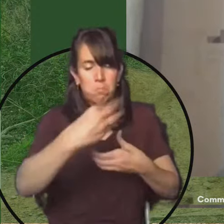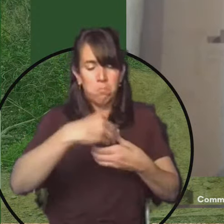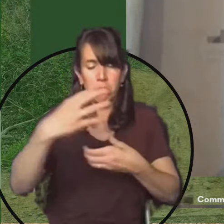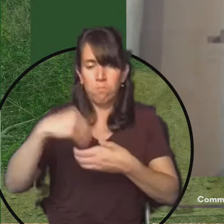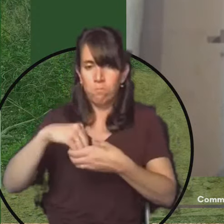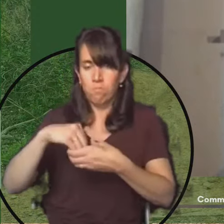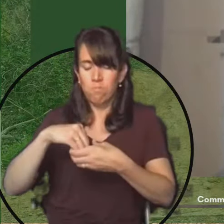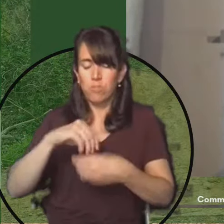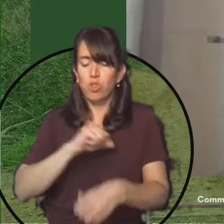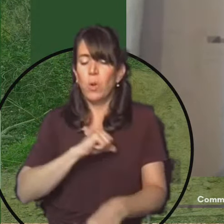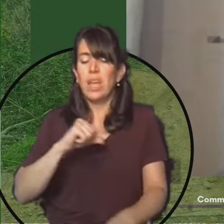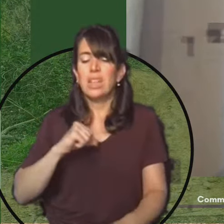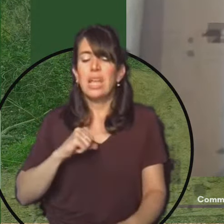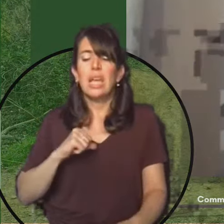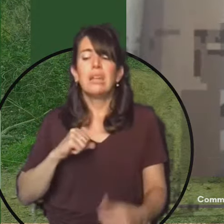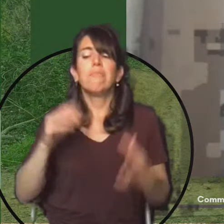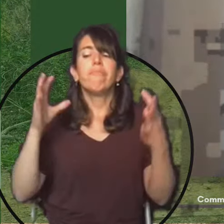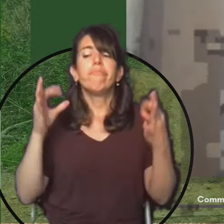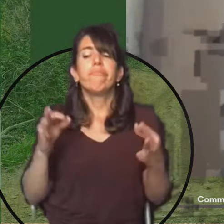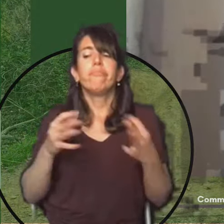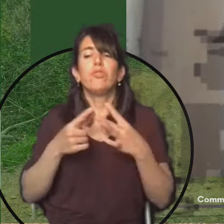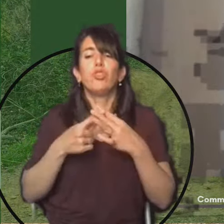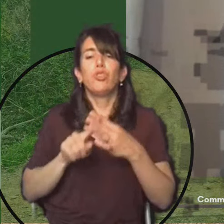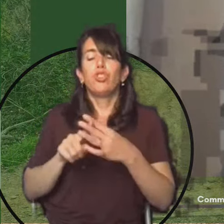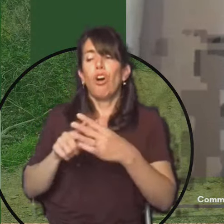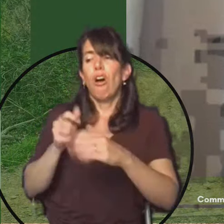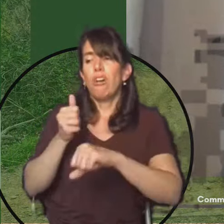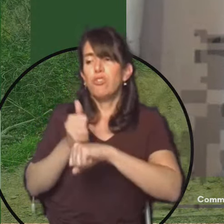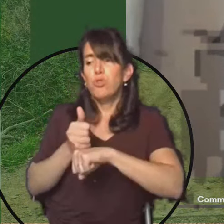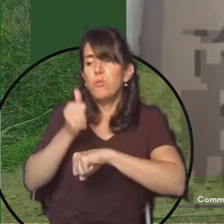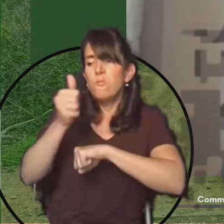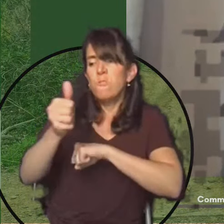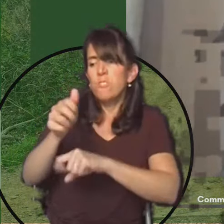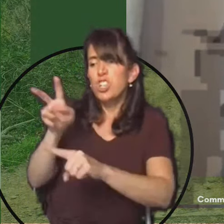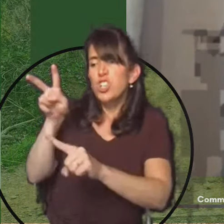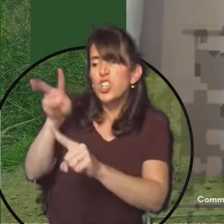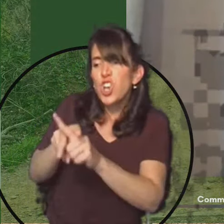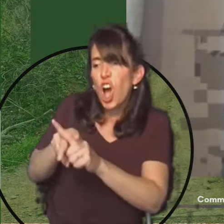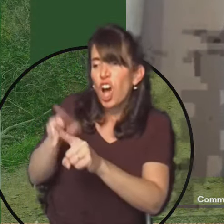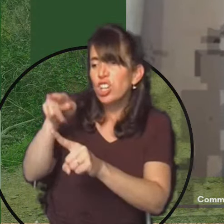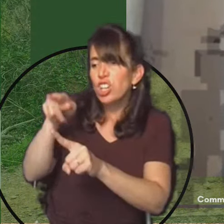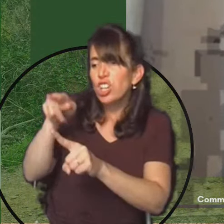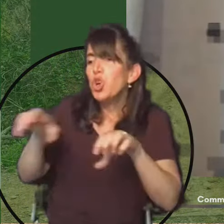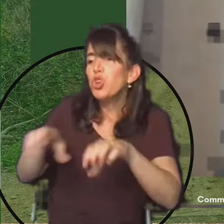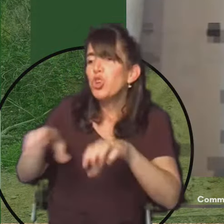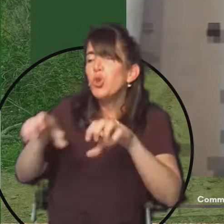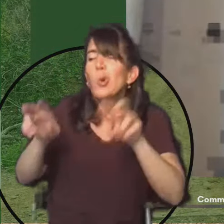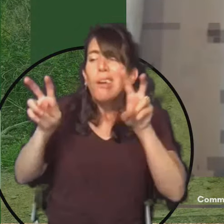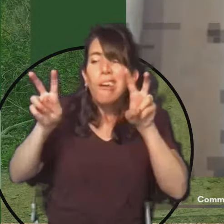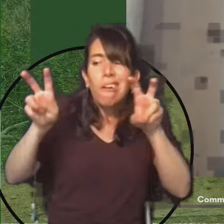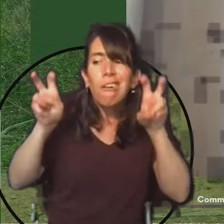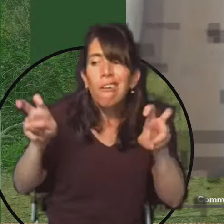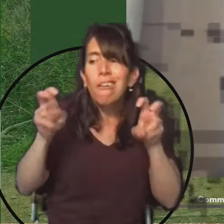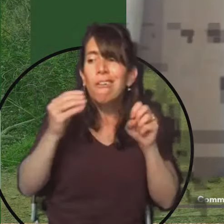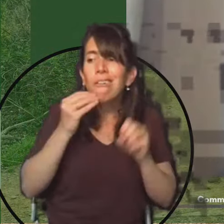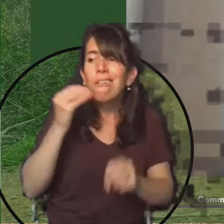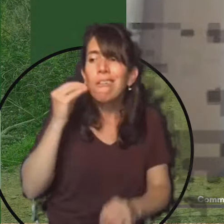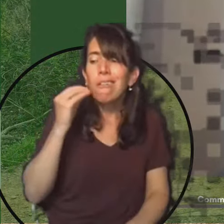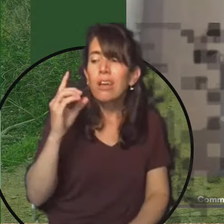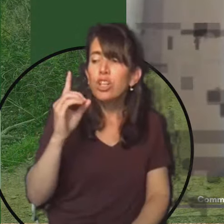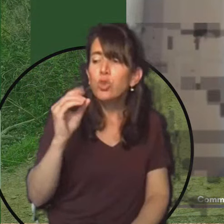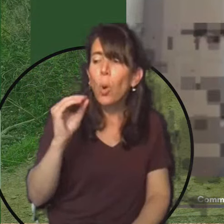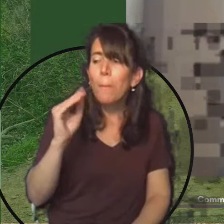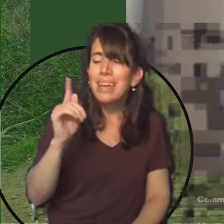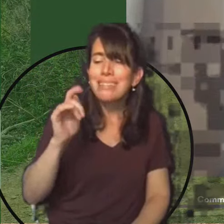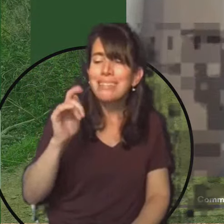with charging folks with domestic terrorism. And it is during that time period, in December of last year, that